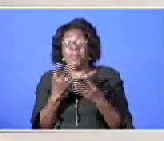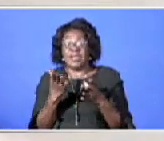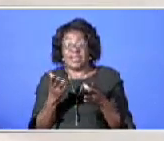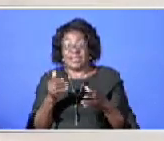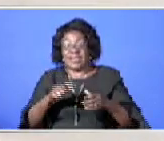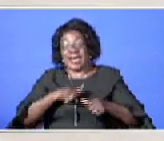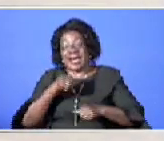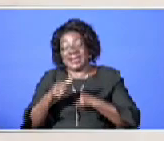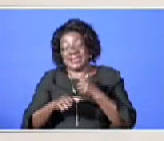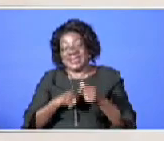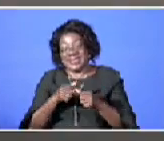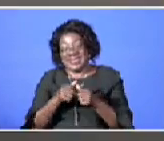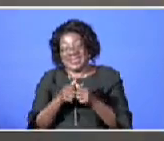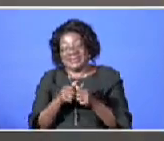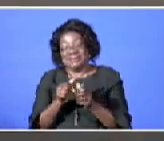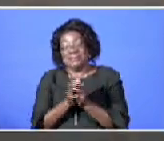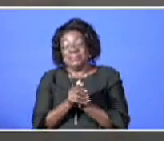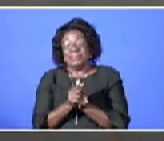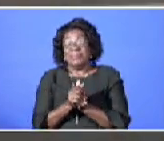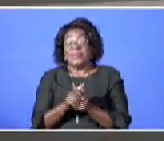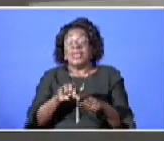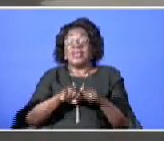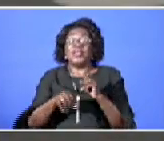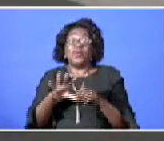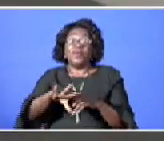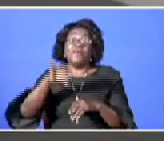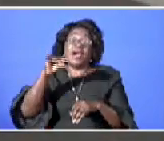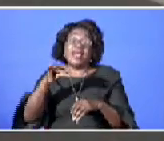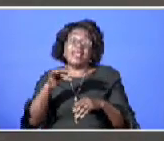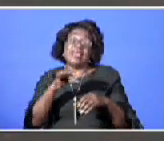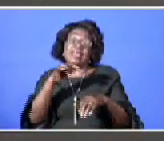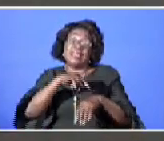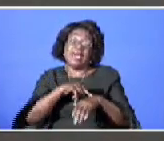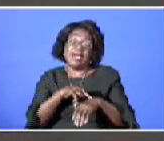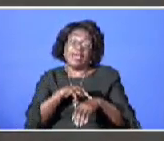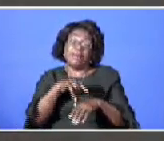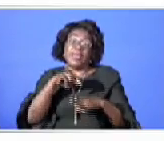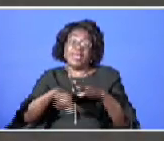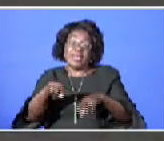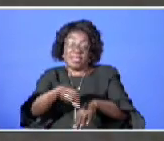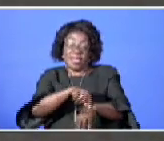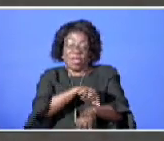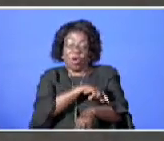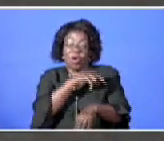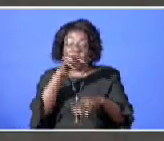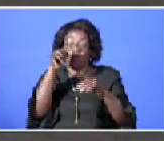to basically nothing. Hope you are finding time in this lockdown. I'm Charles Fisher.